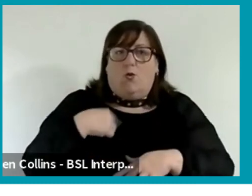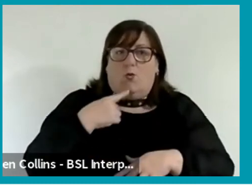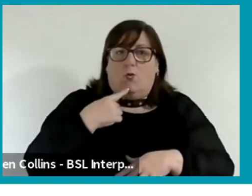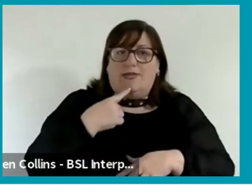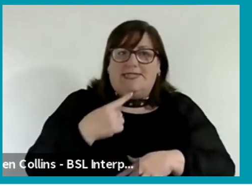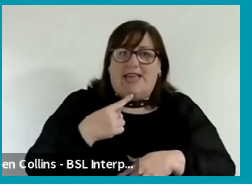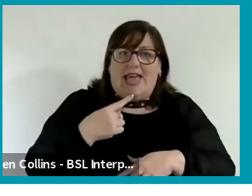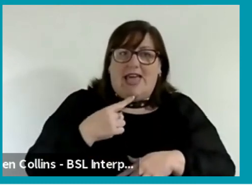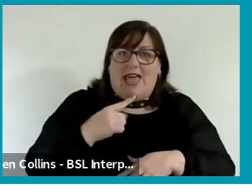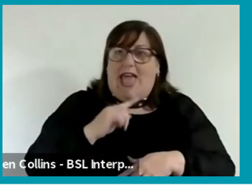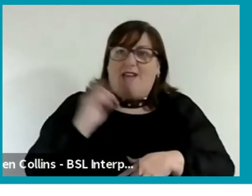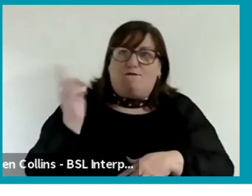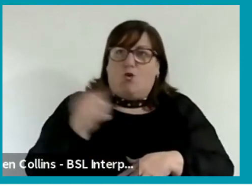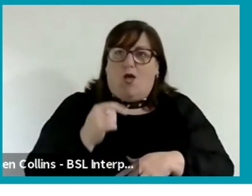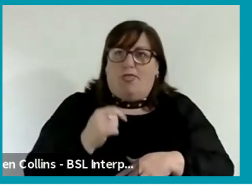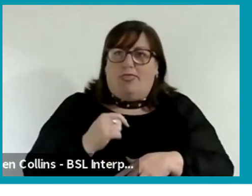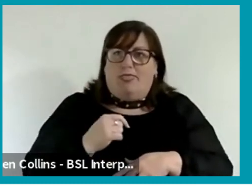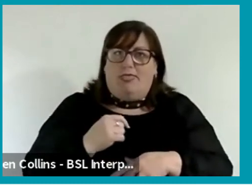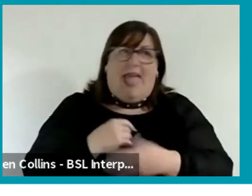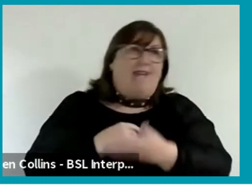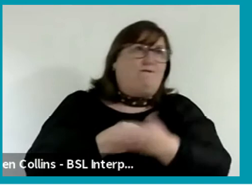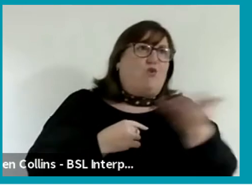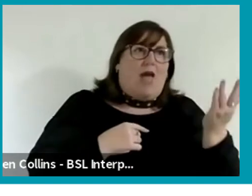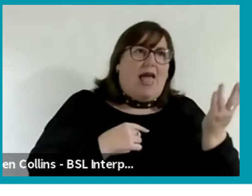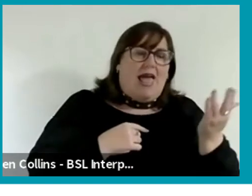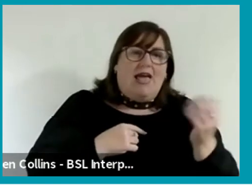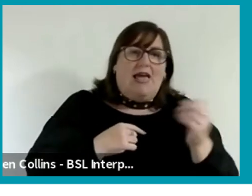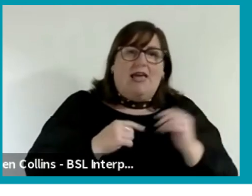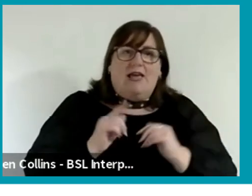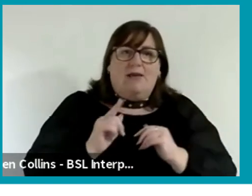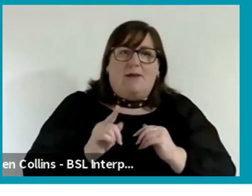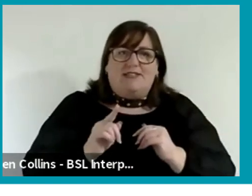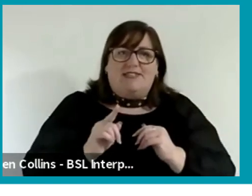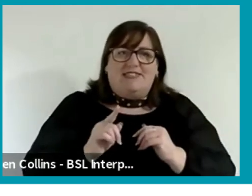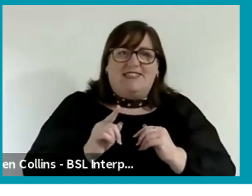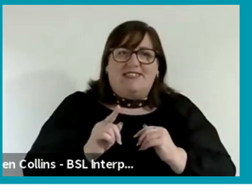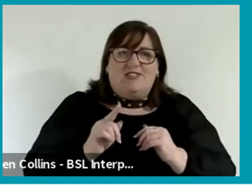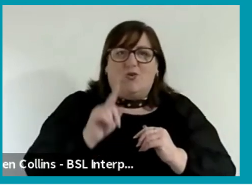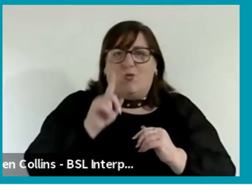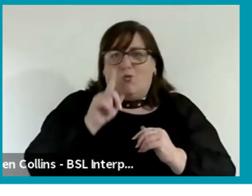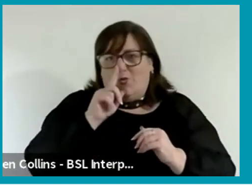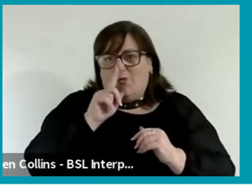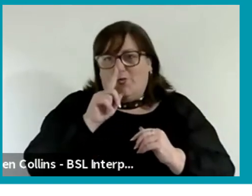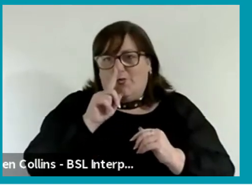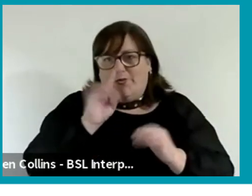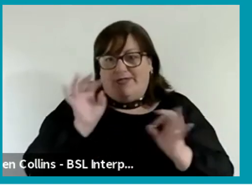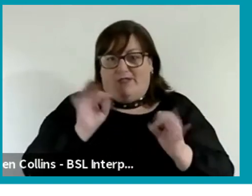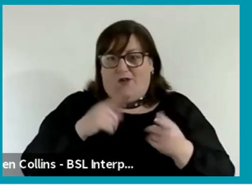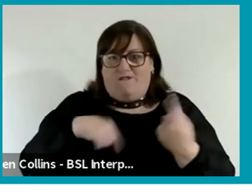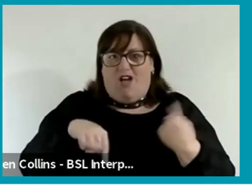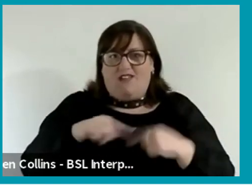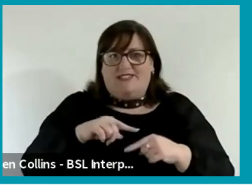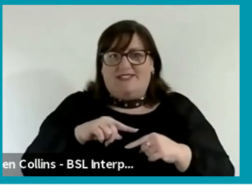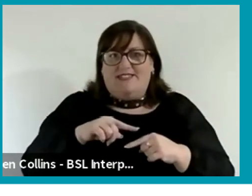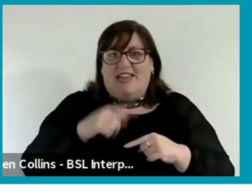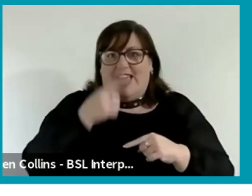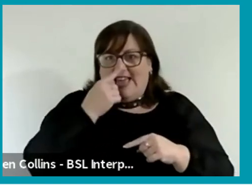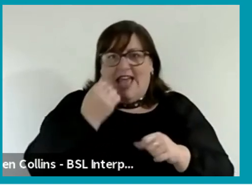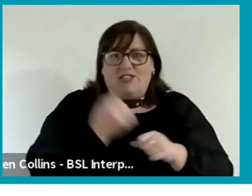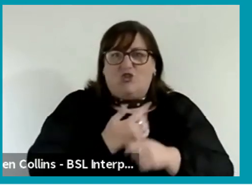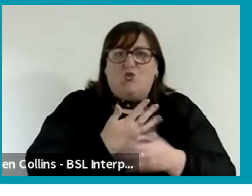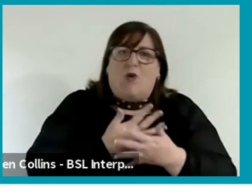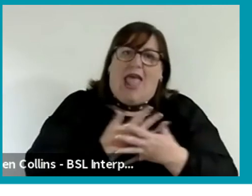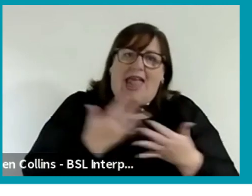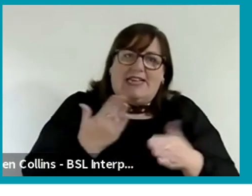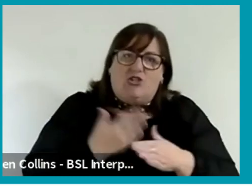everywhere, everyone knows that we can't do all of the jobs in the world. None of us. I have a list of jobs I could possibly